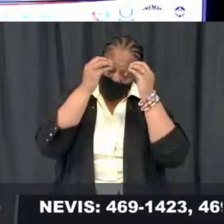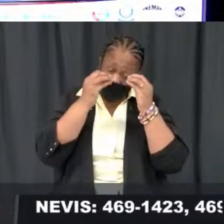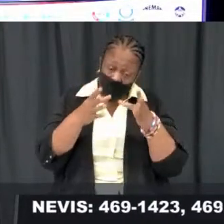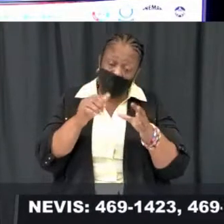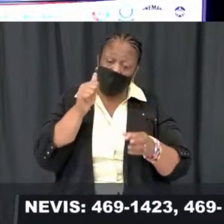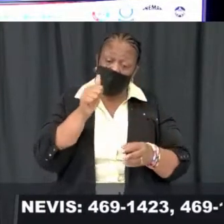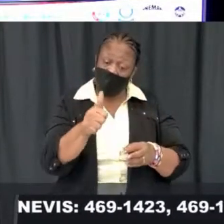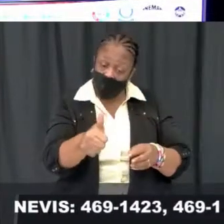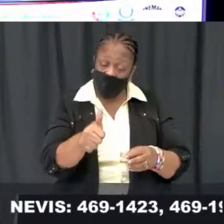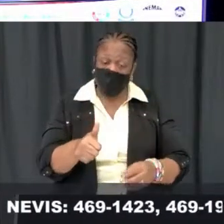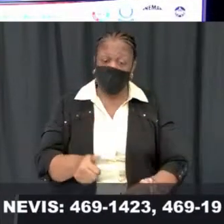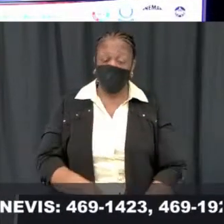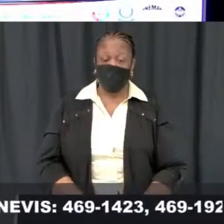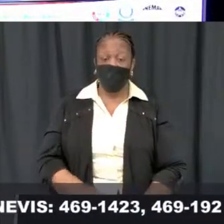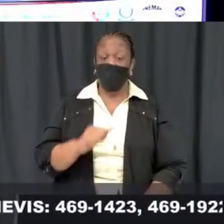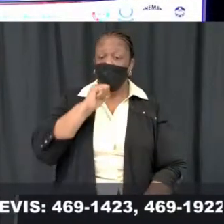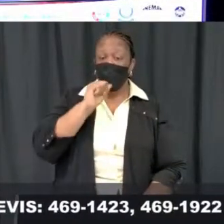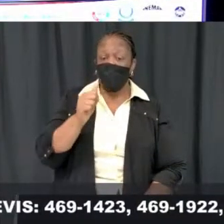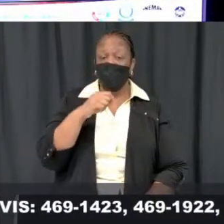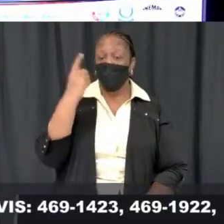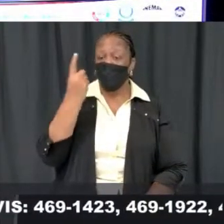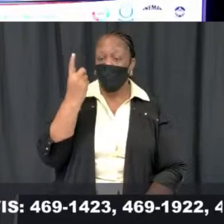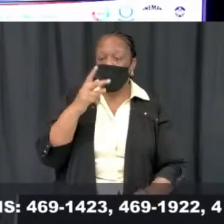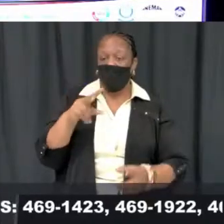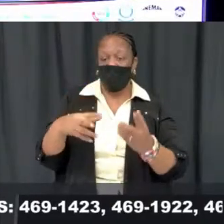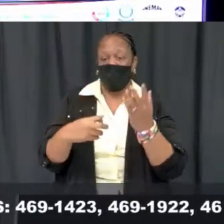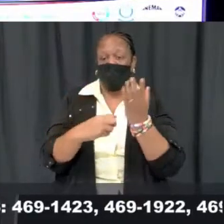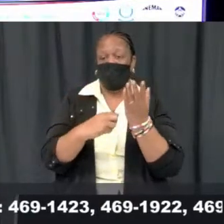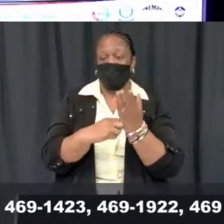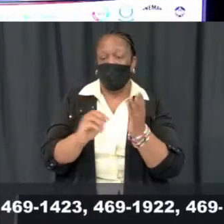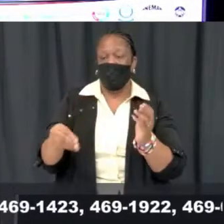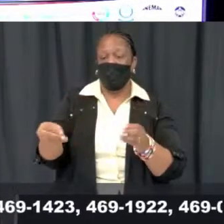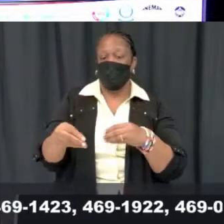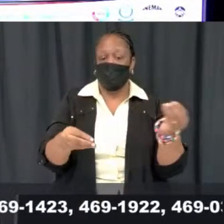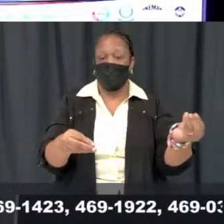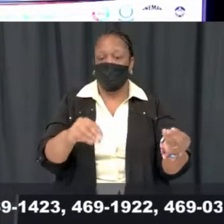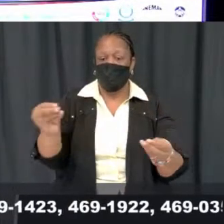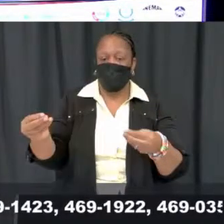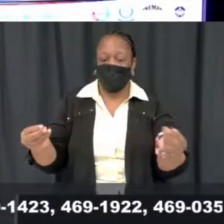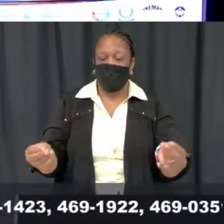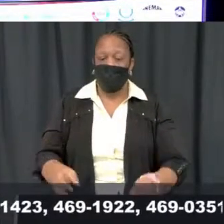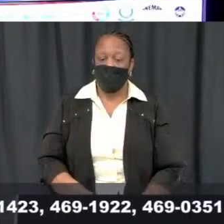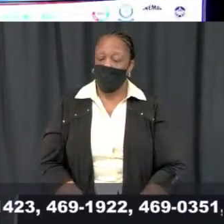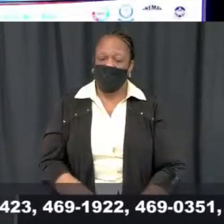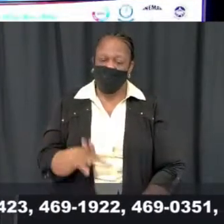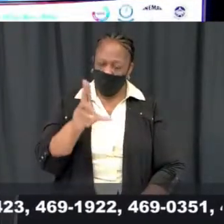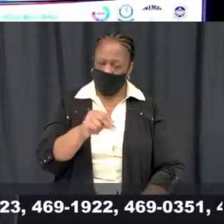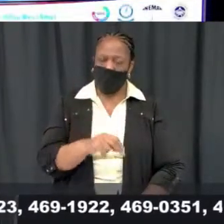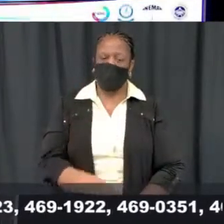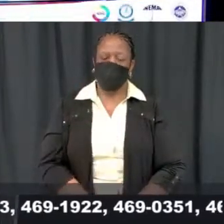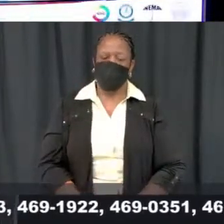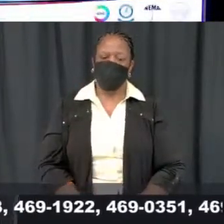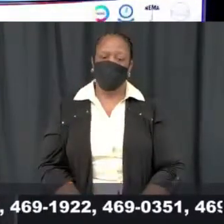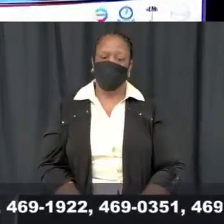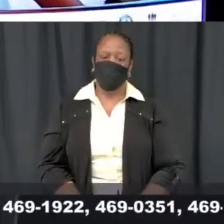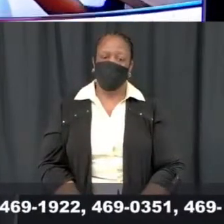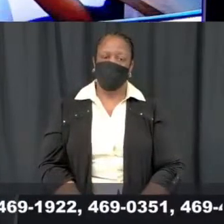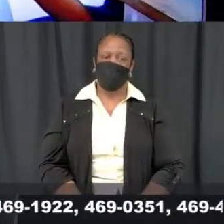or attending social activities without permission, and for breaching the night curfew and the shelter-in-place